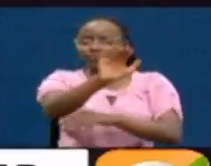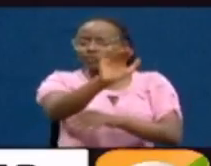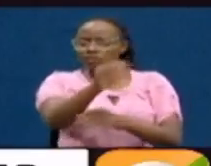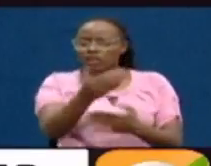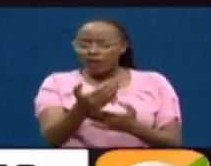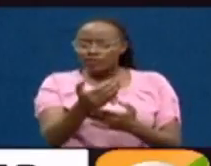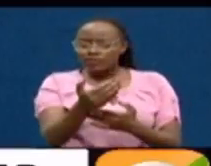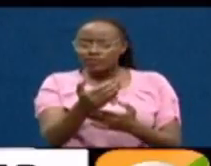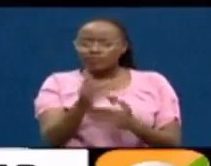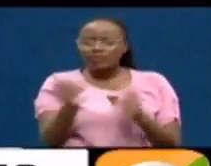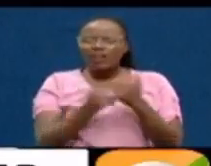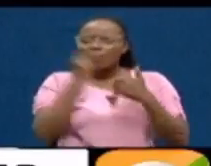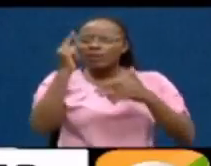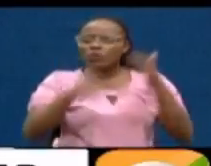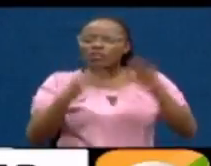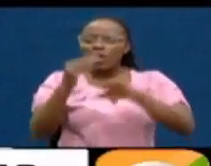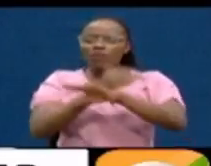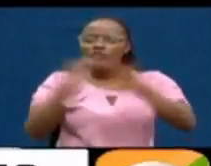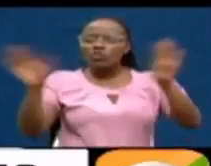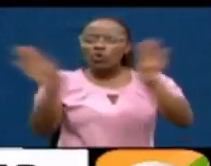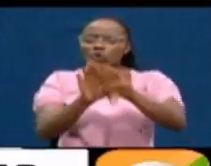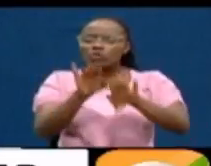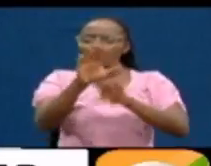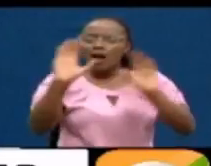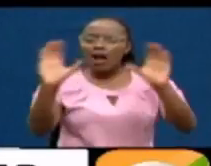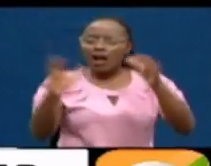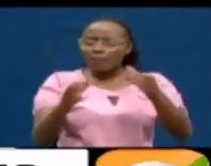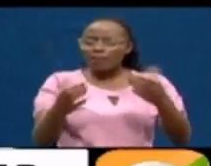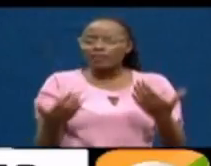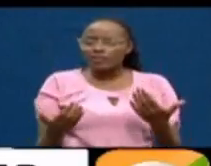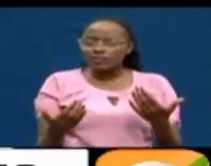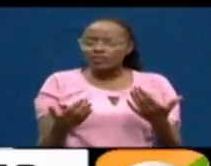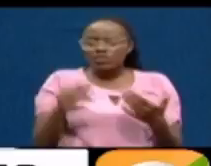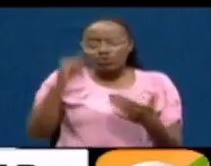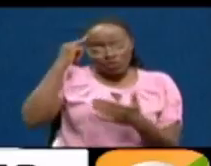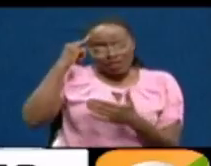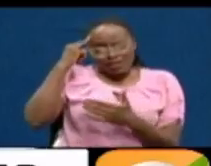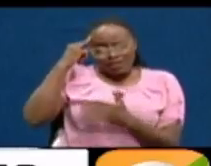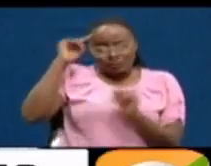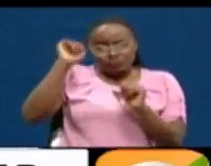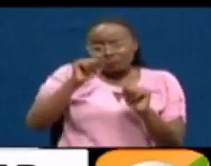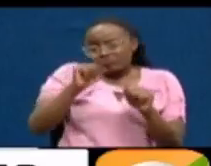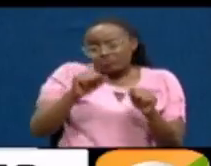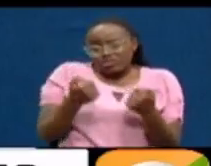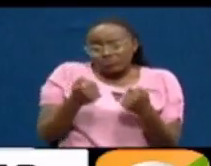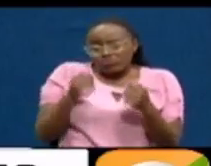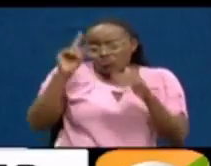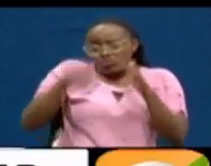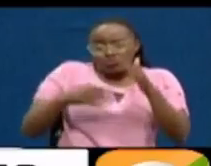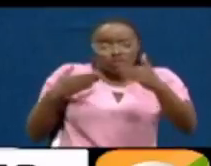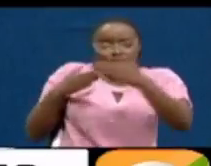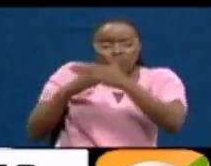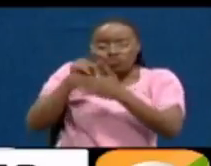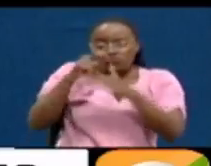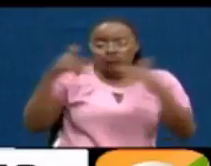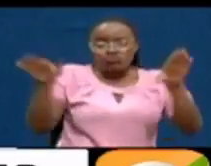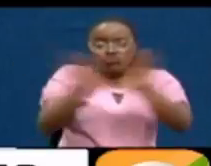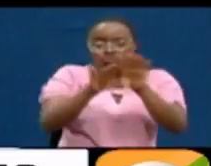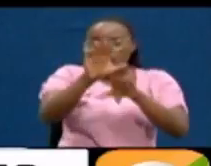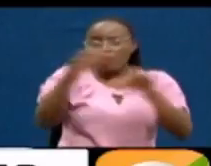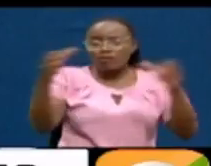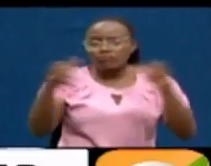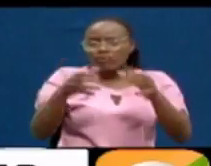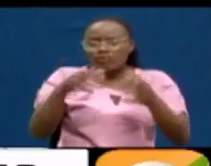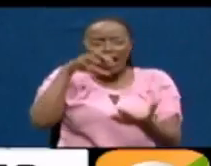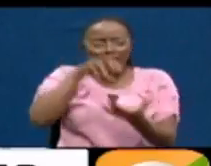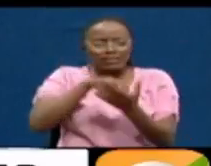asking, what happened before you closed down, and what do you think would have made sure that you did not close down? What circumstances do